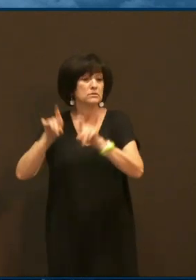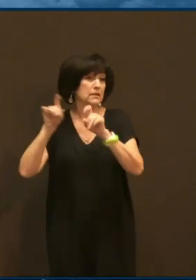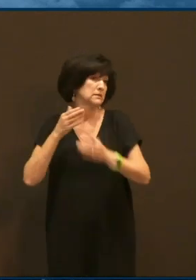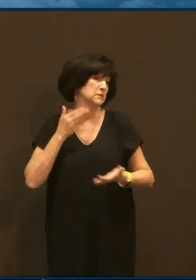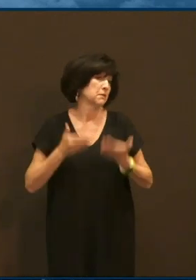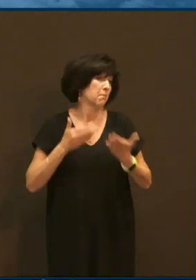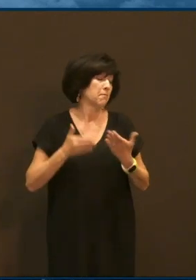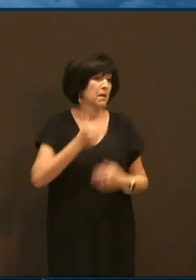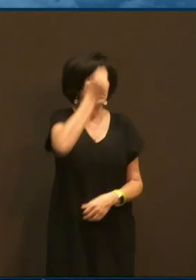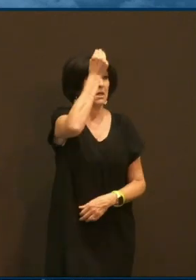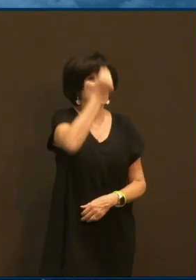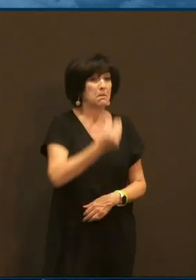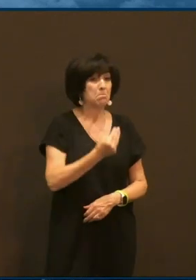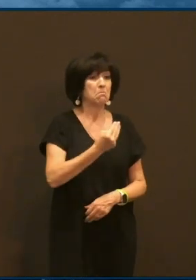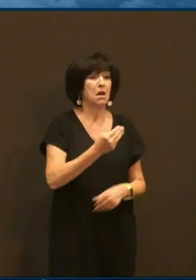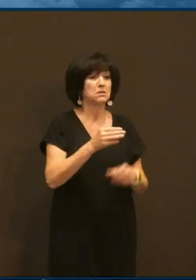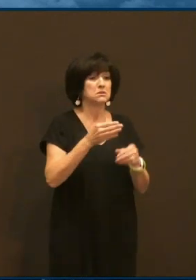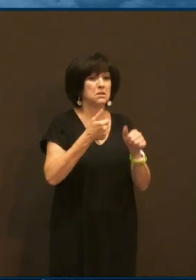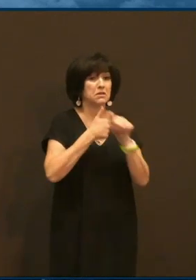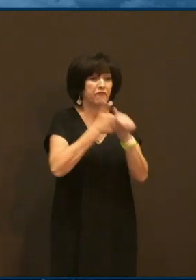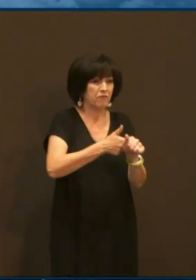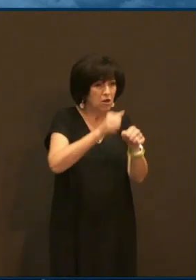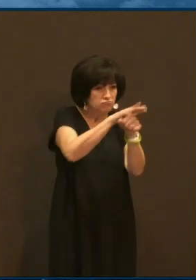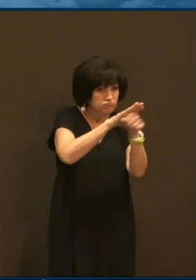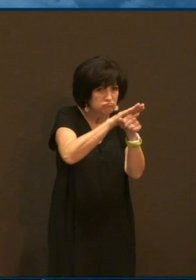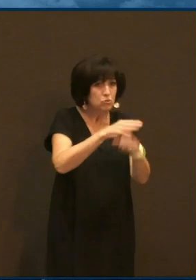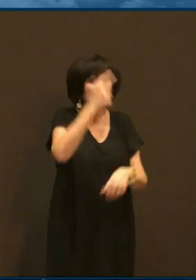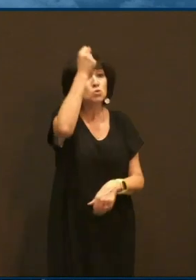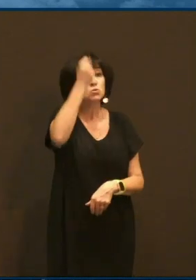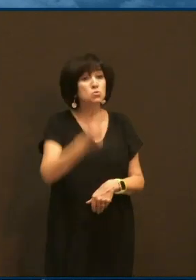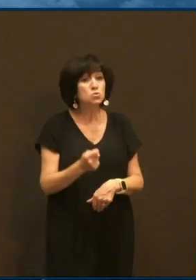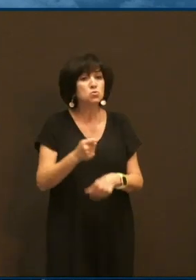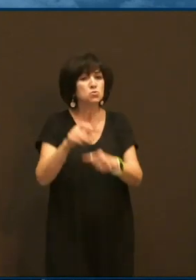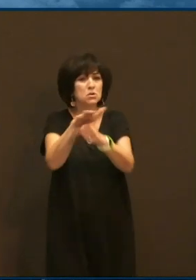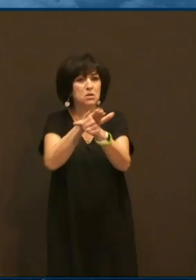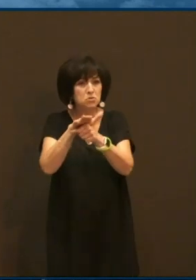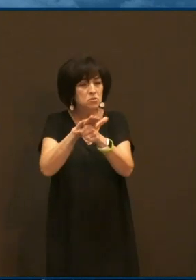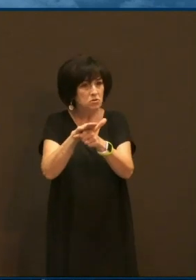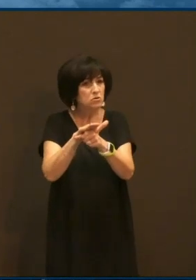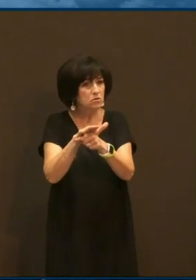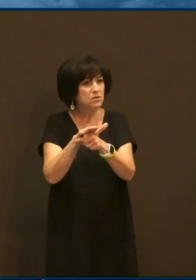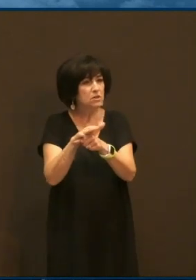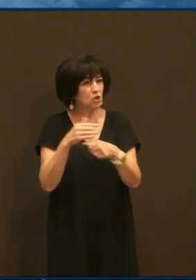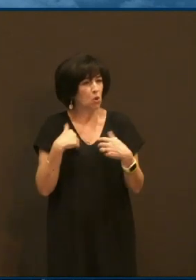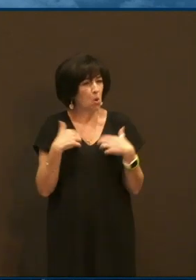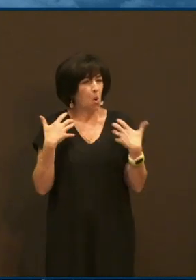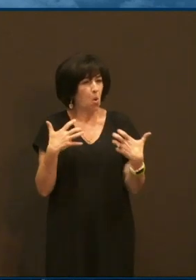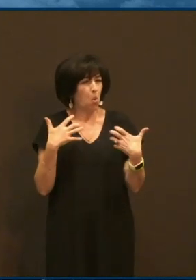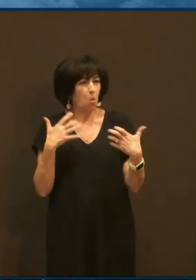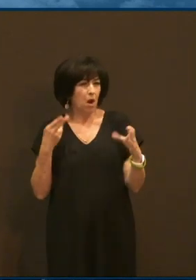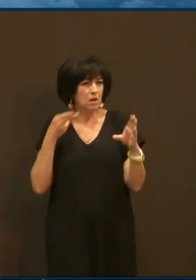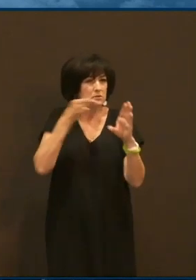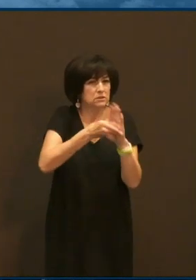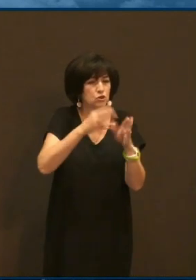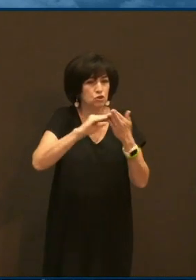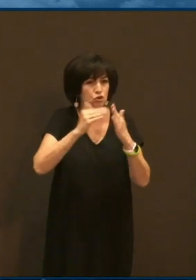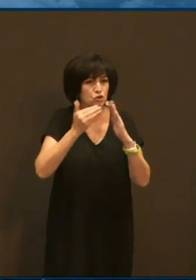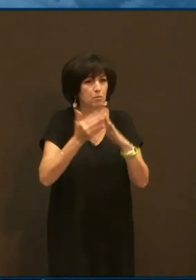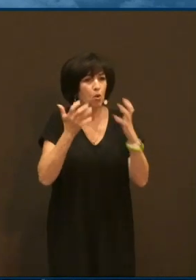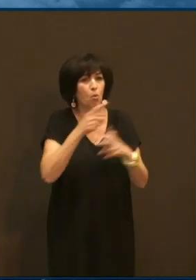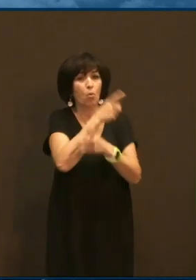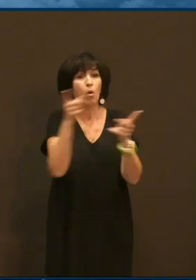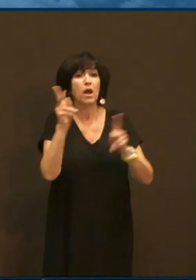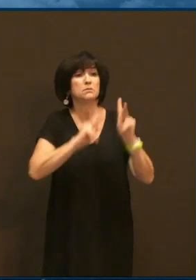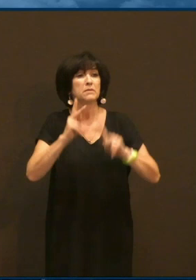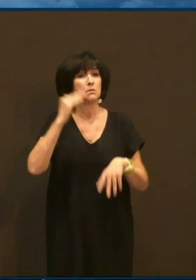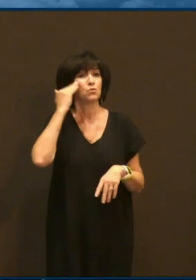one place. Every Tuesday we'll be at another one or two places. So we'll have multiple sites a day, but we want to get in that community. We want people to know exactly where we'll be, when we'll